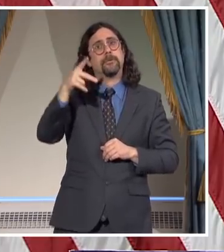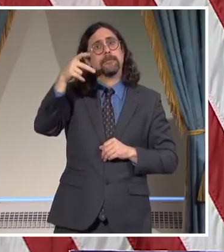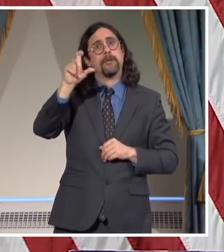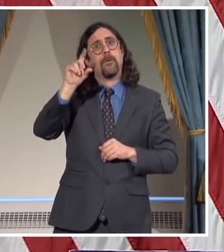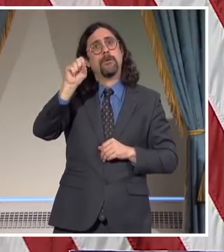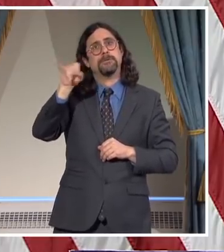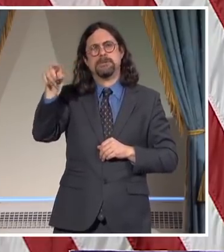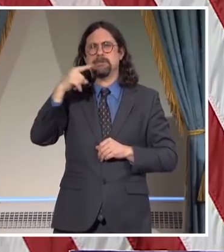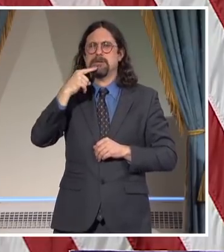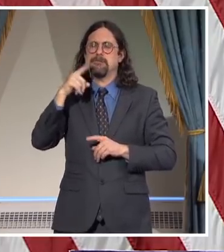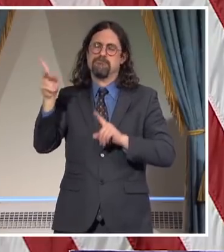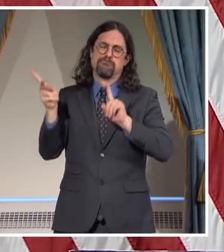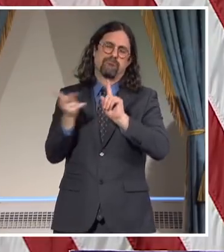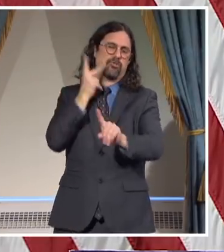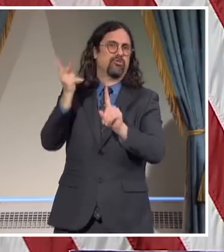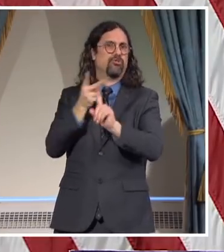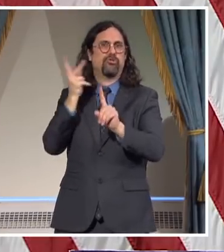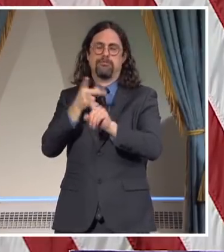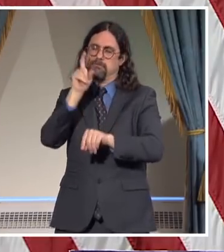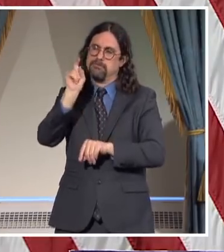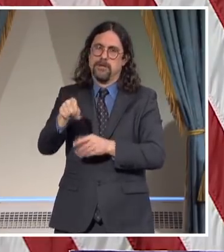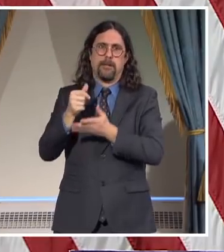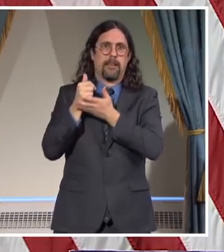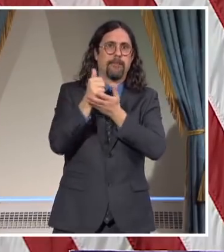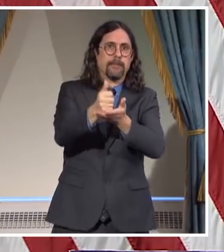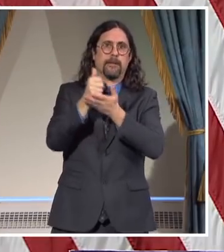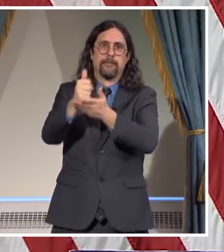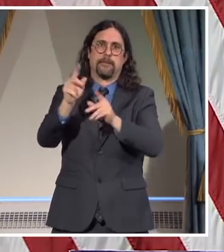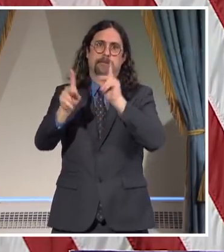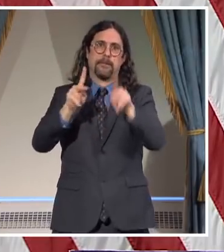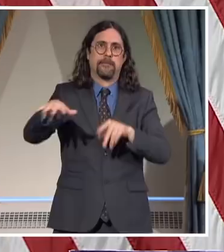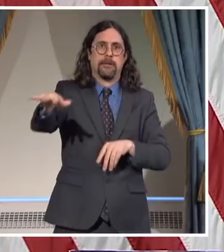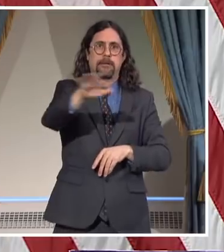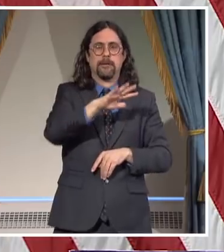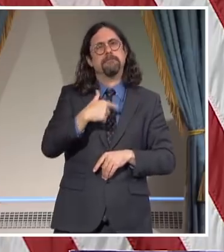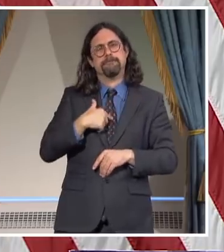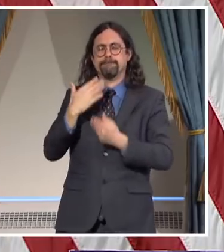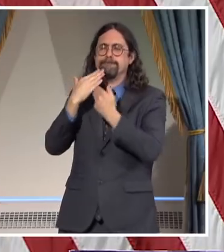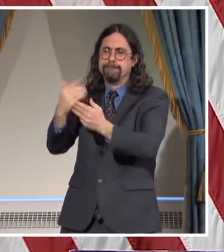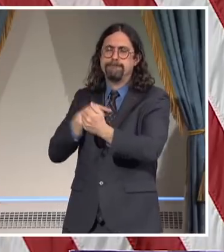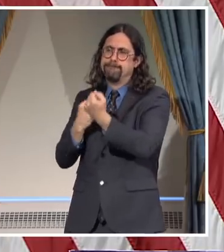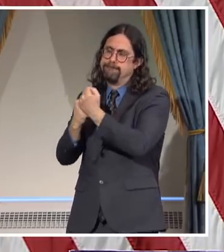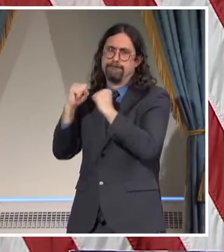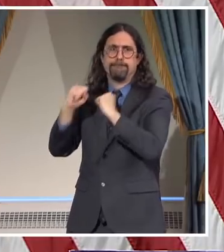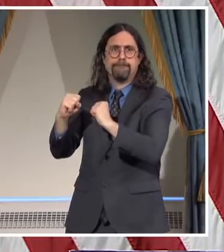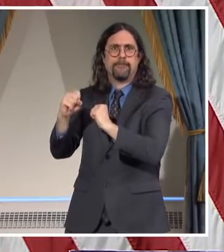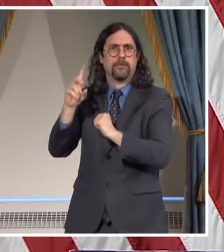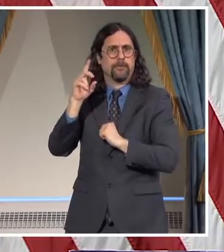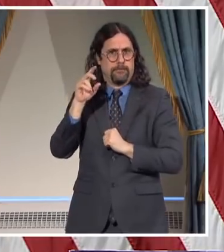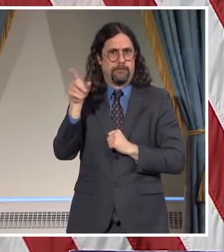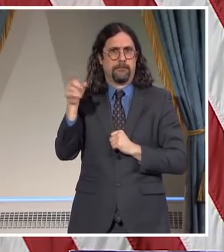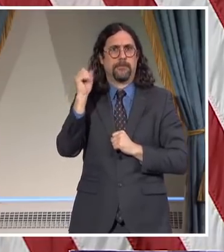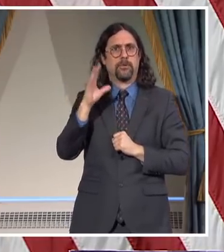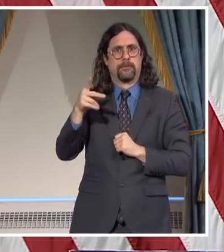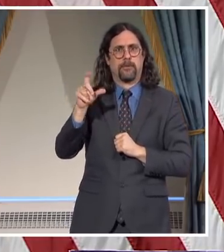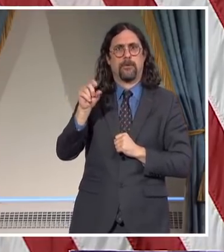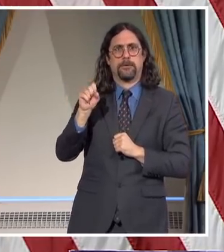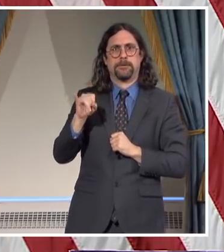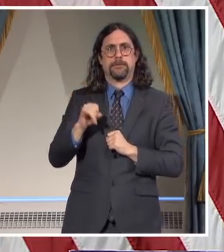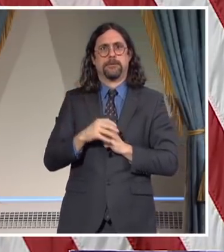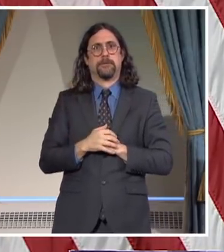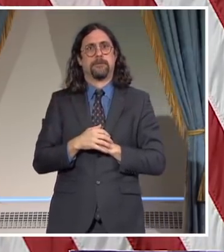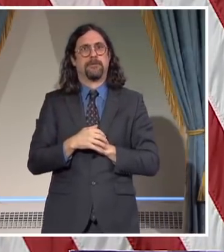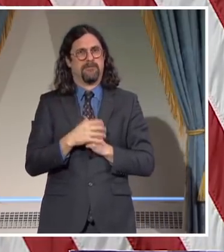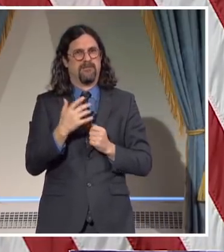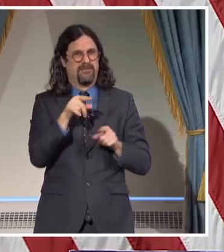up in the legislation. I say thank you to them. But I know where the roadblock is on the money we need to keep this city